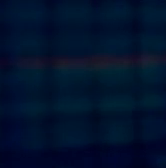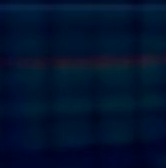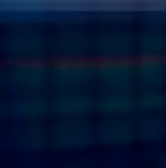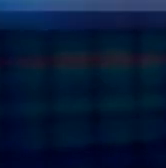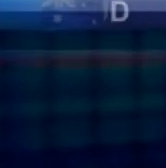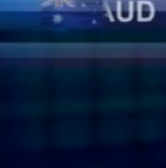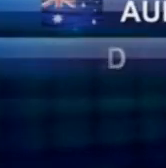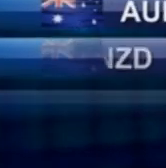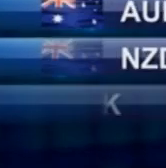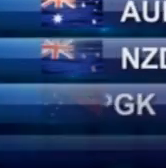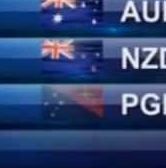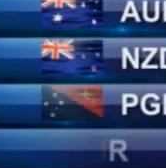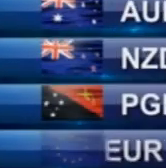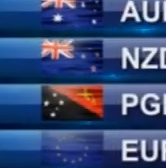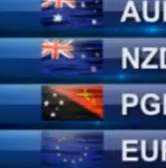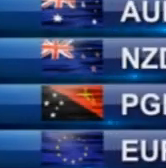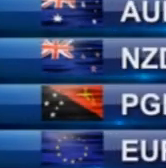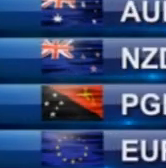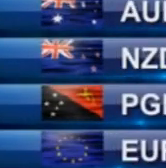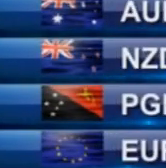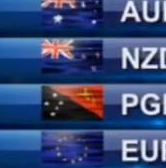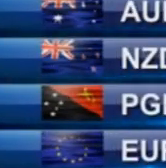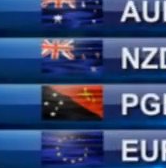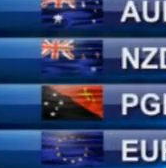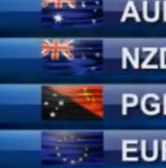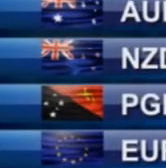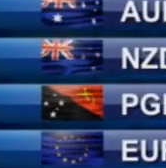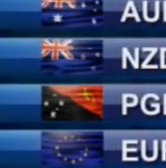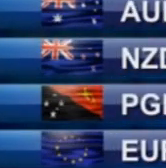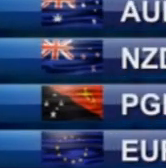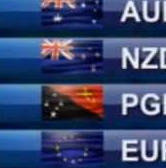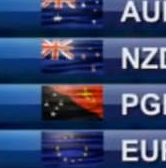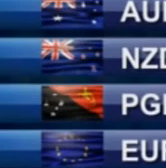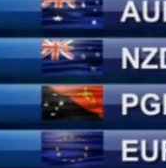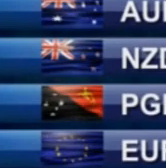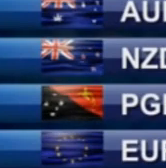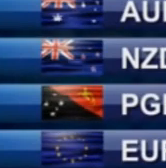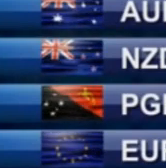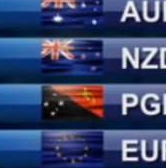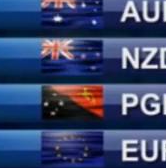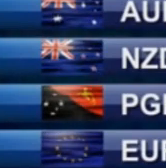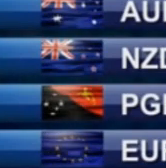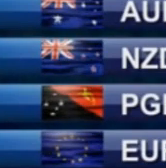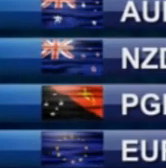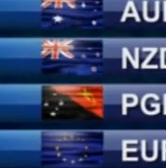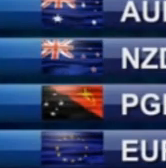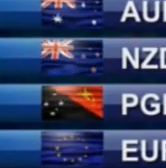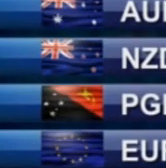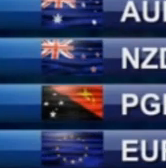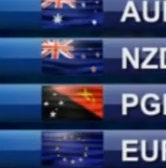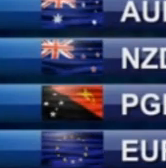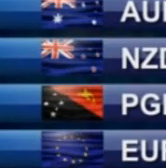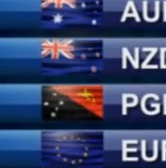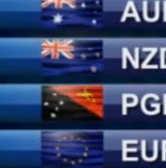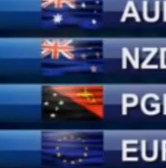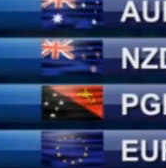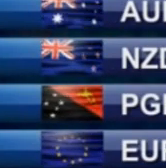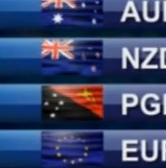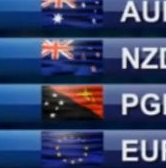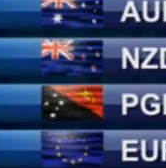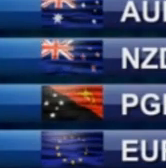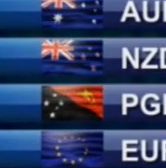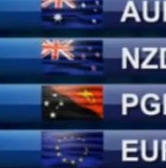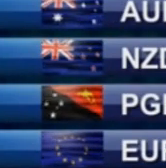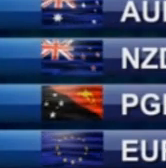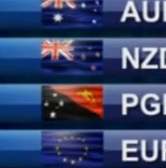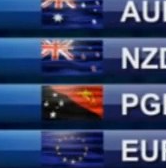morning. The Fiji dollar rose against major foreign currencies such as the US greenback, Aussie dollar, Kiwi and the yen, but